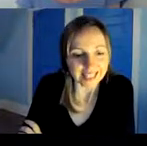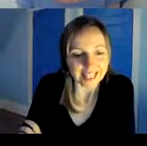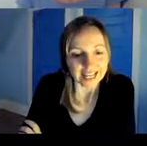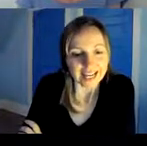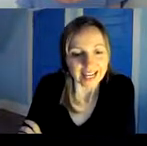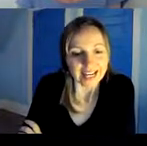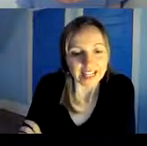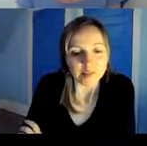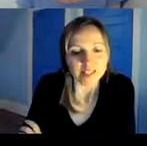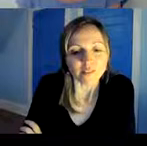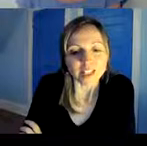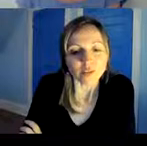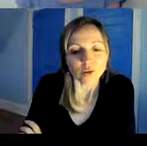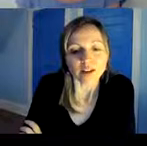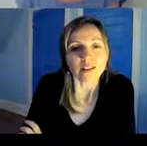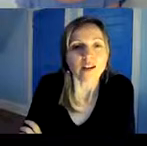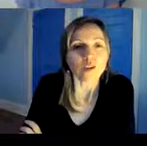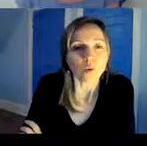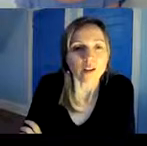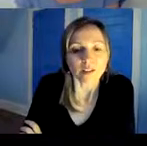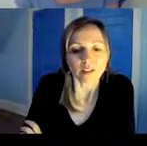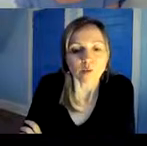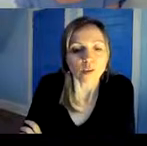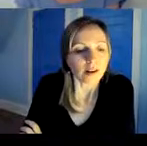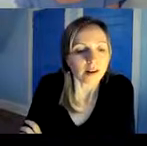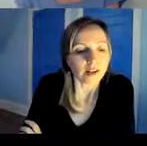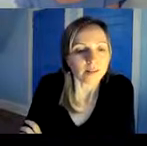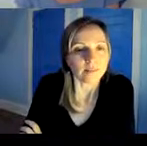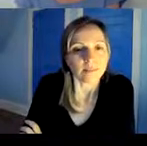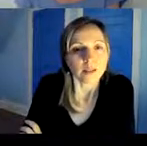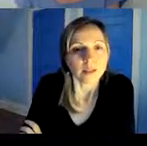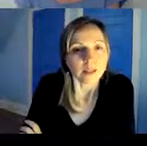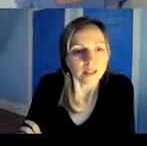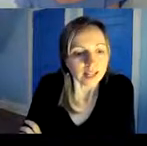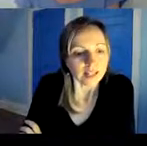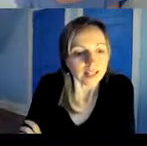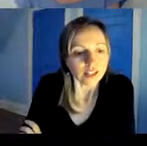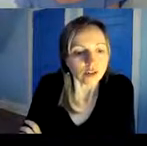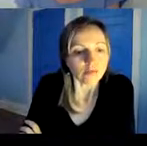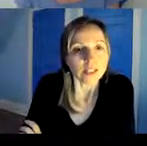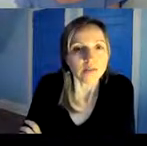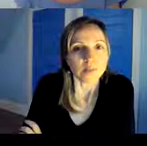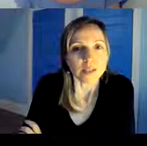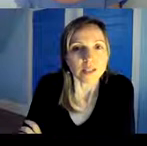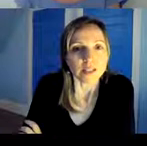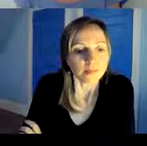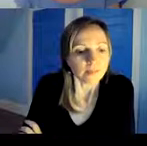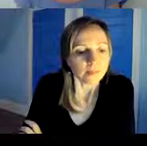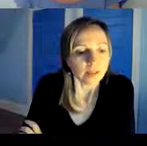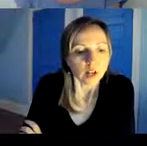tasty. It's invasive across large swaths of North America. In Canada, it's considered invasive in